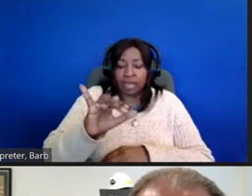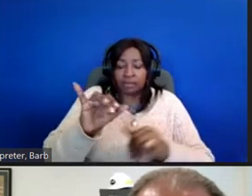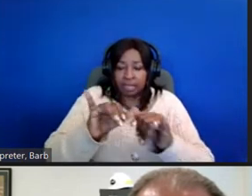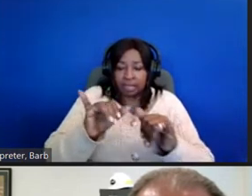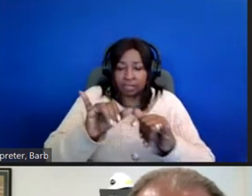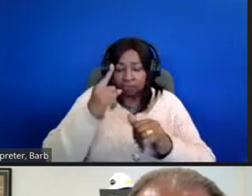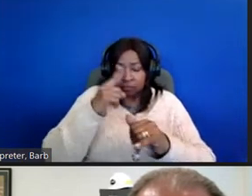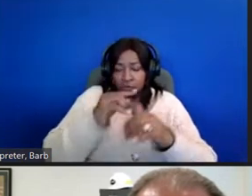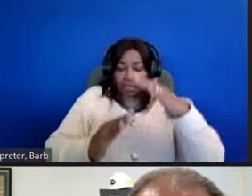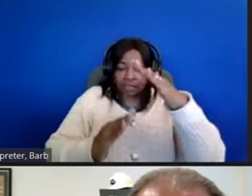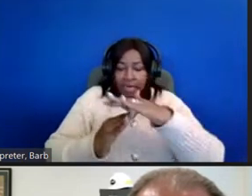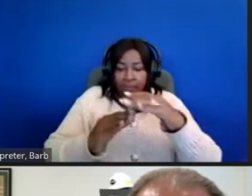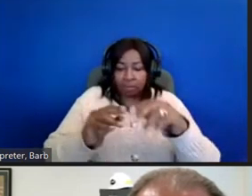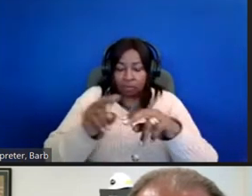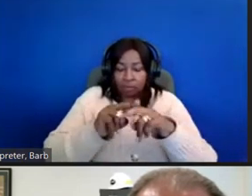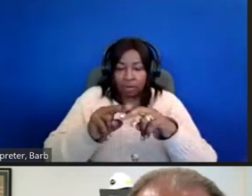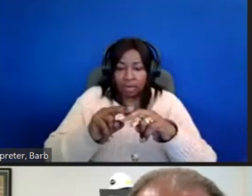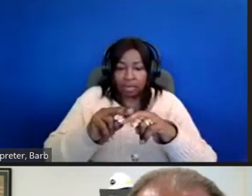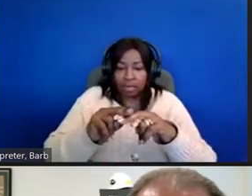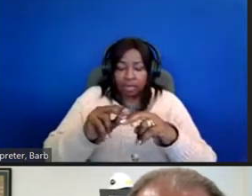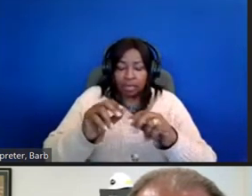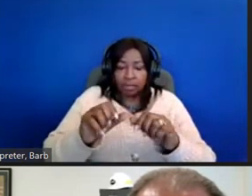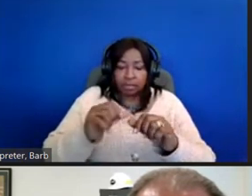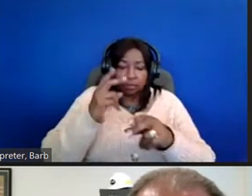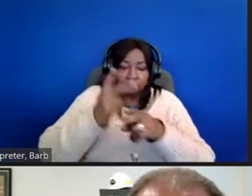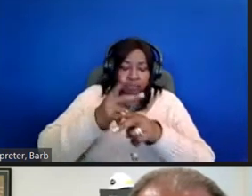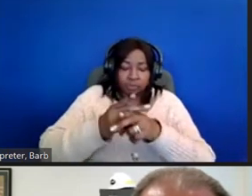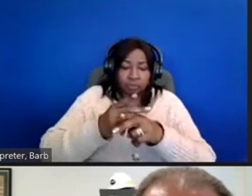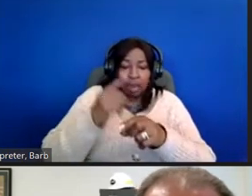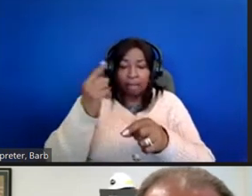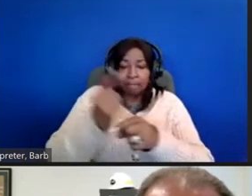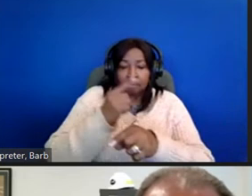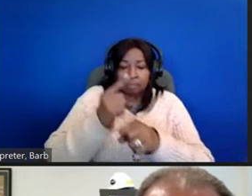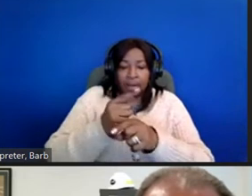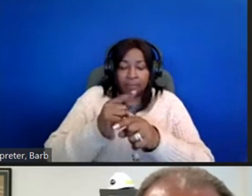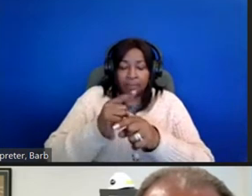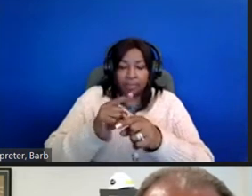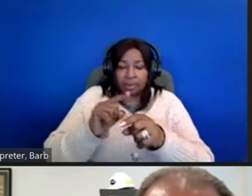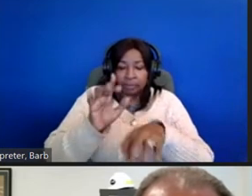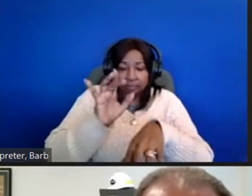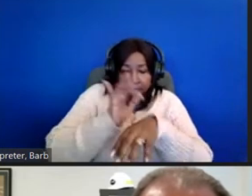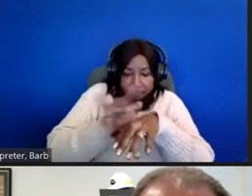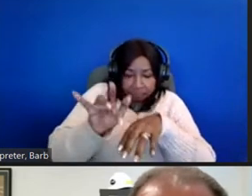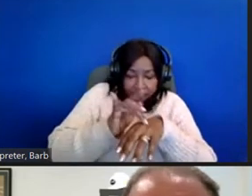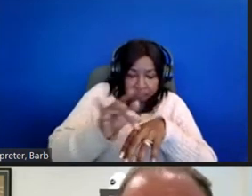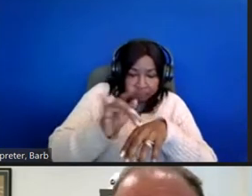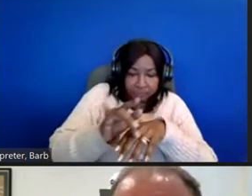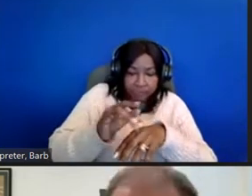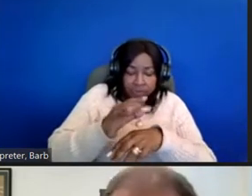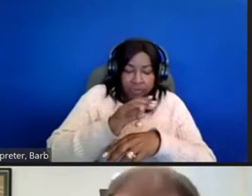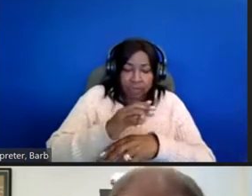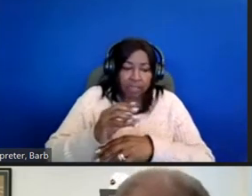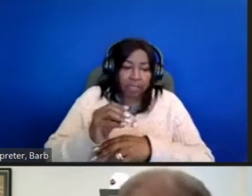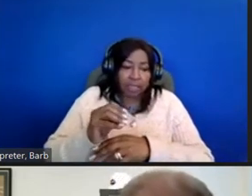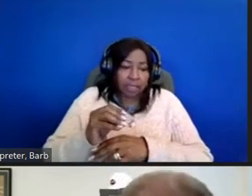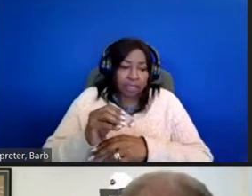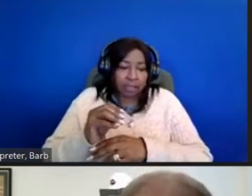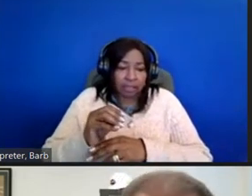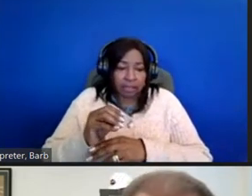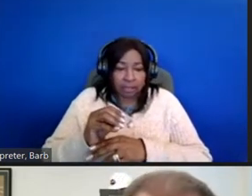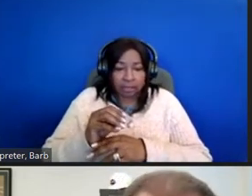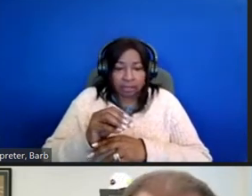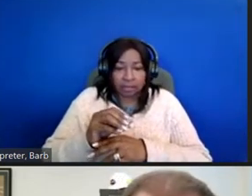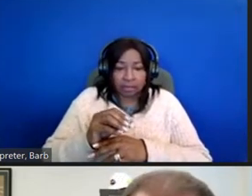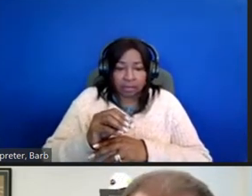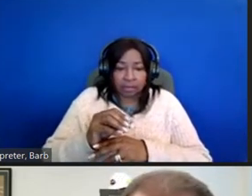proper clearance. The gap filler is intended to be deployed by the customer assistant or the CSA at the station. When a